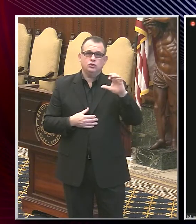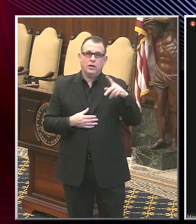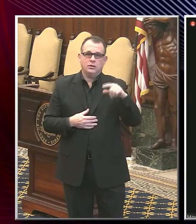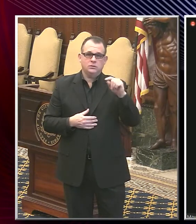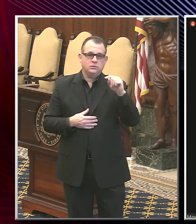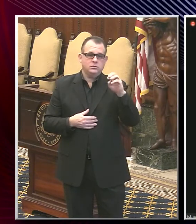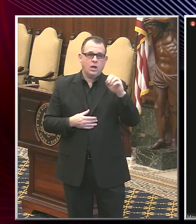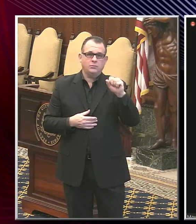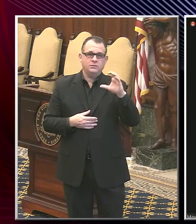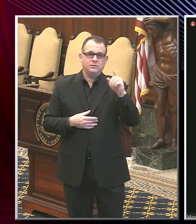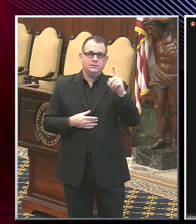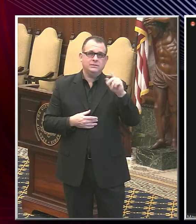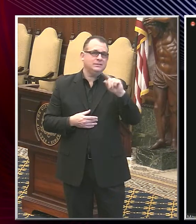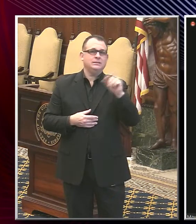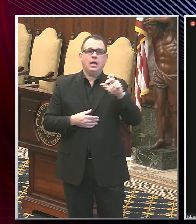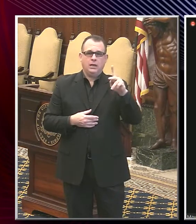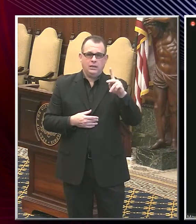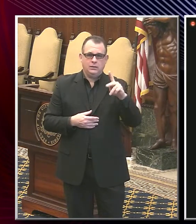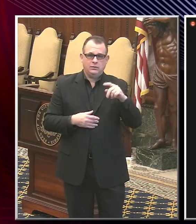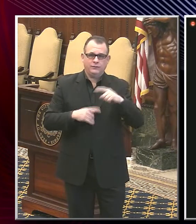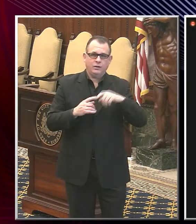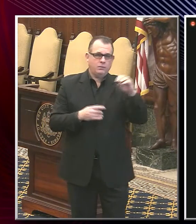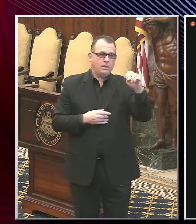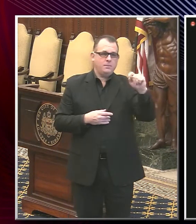Jack Tomzik of the Metro.